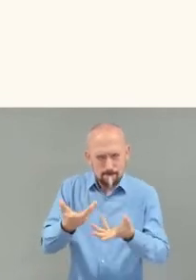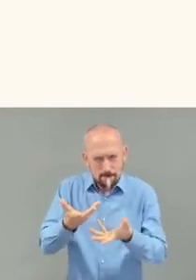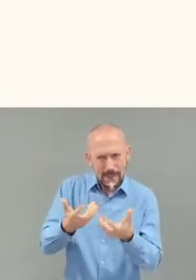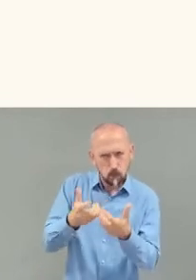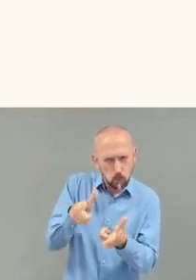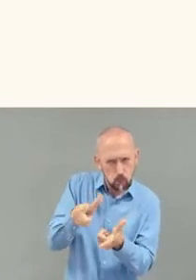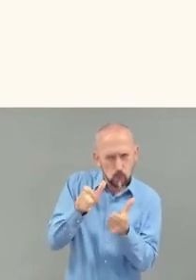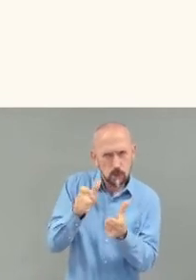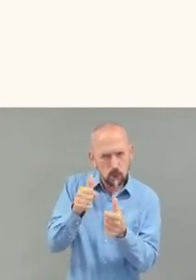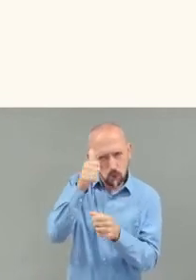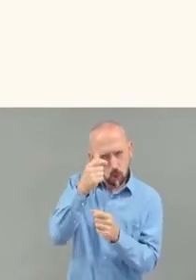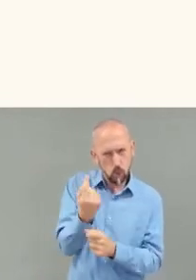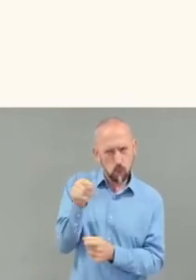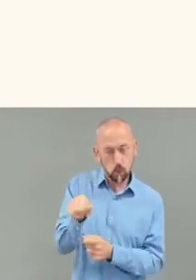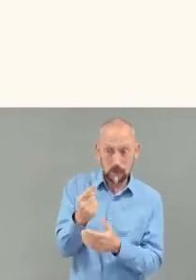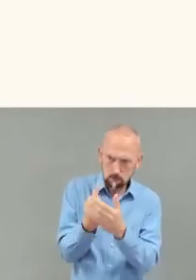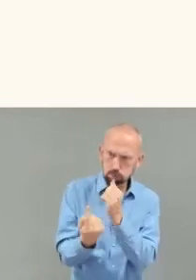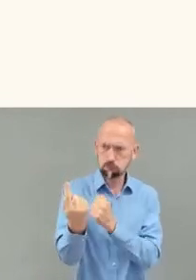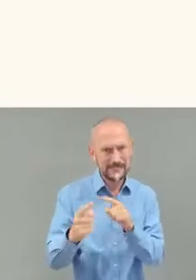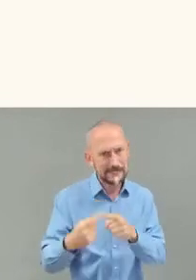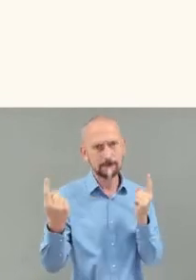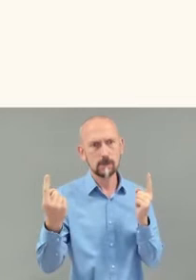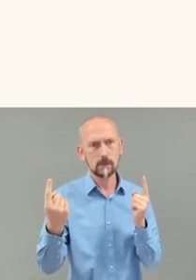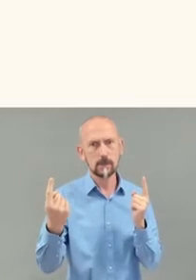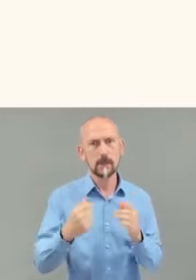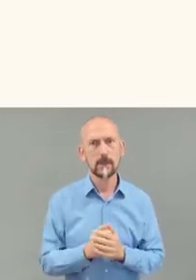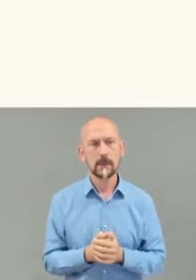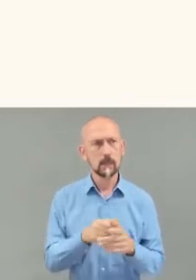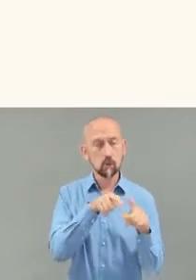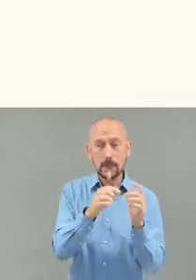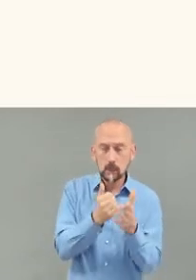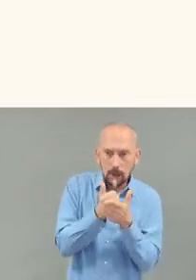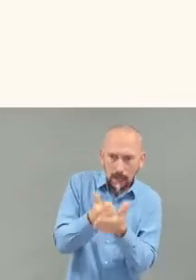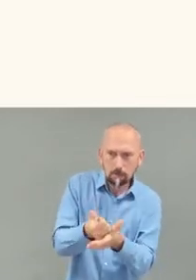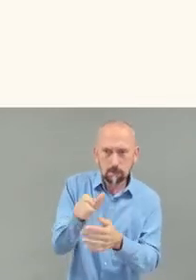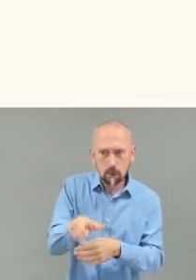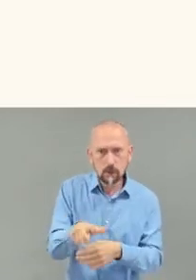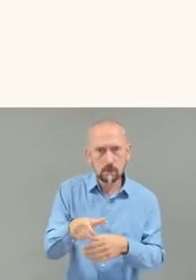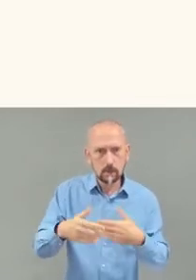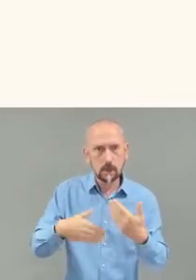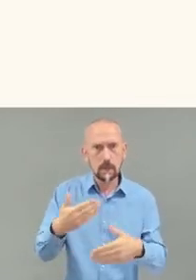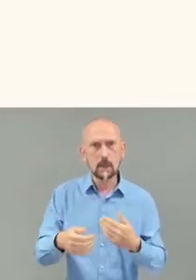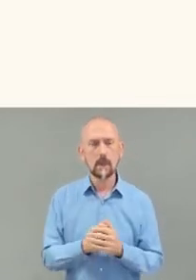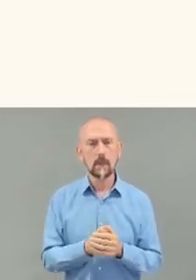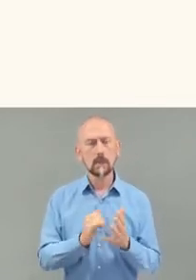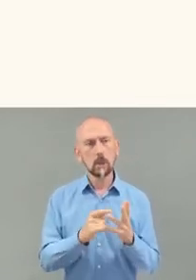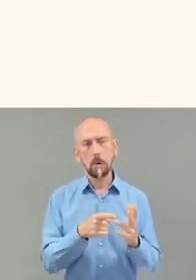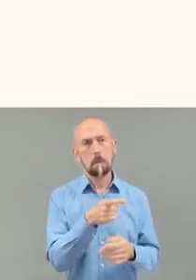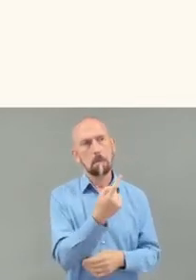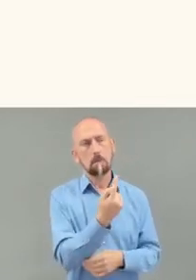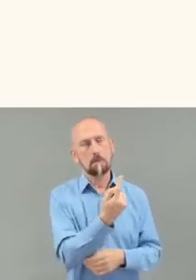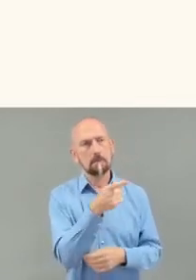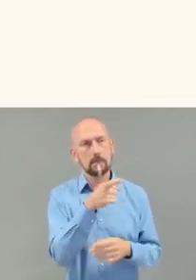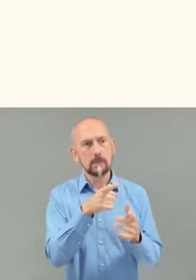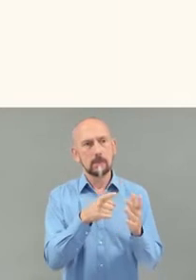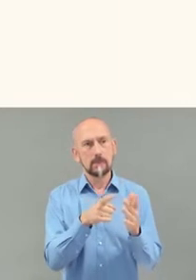order to guide and aid them in their journey. We'll say Jim was able to achieve what I have